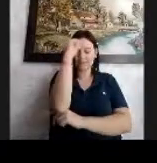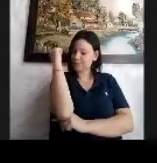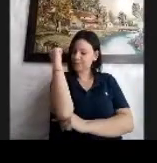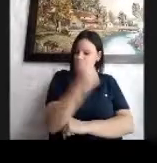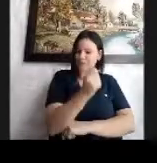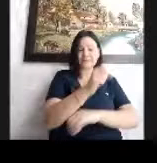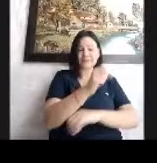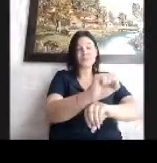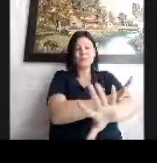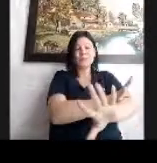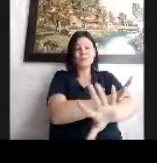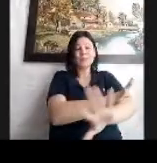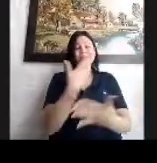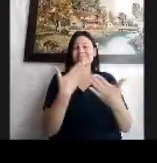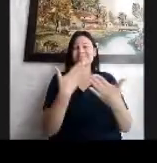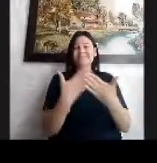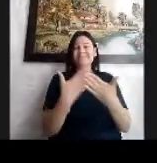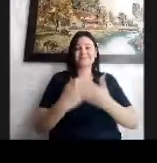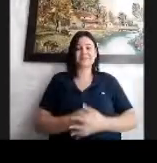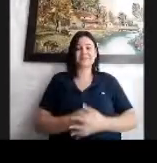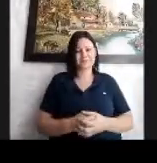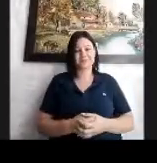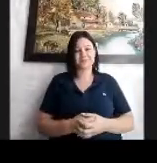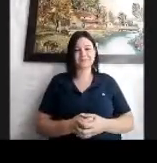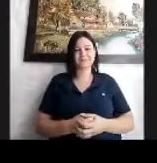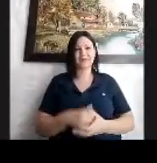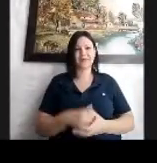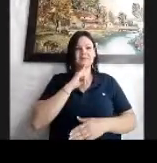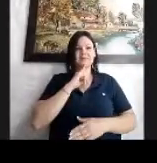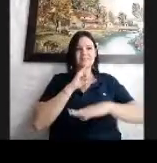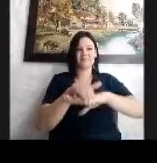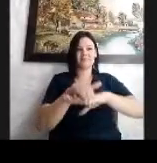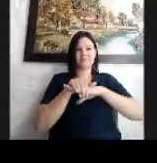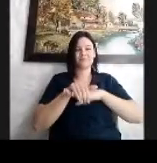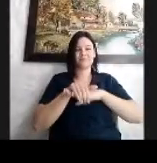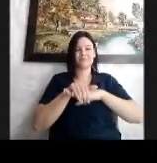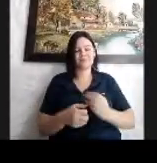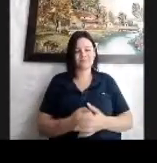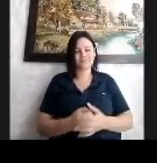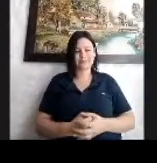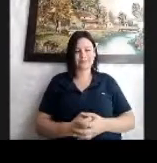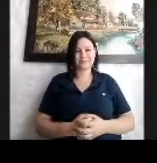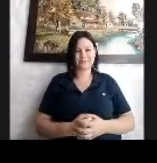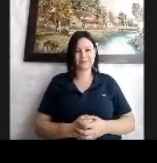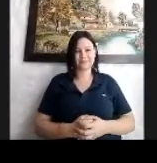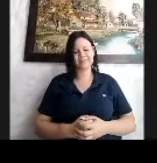very much for all the wonderful work that you all do. Your work is not only